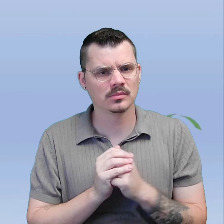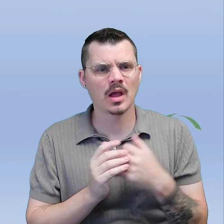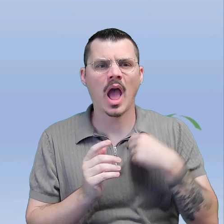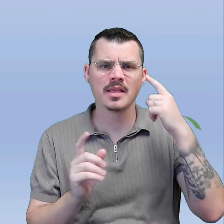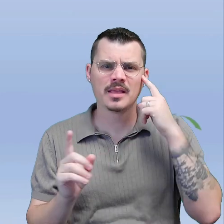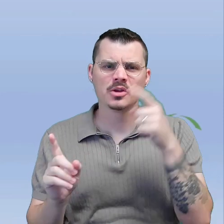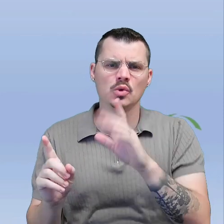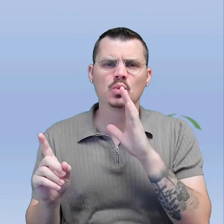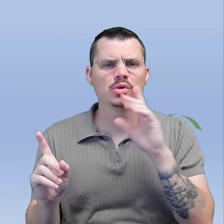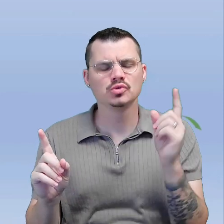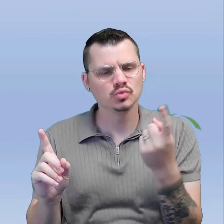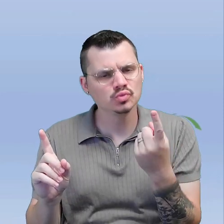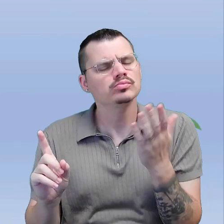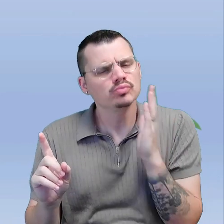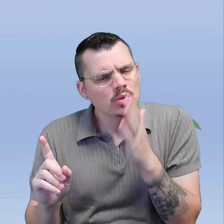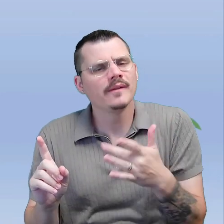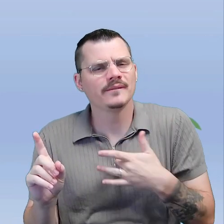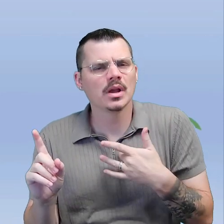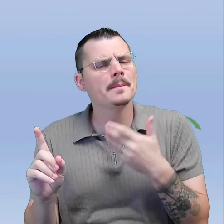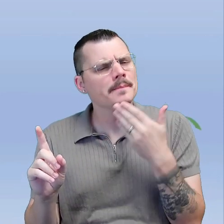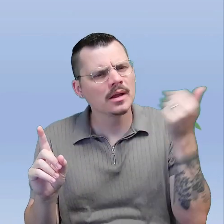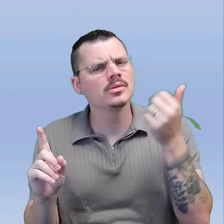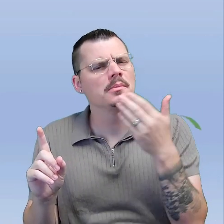I think you're going to just feel better and better.